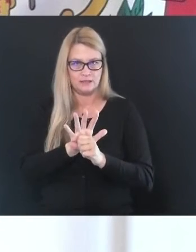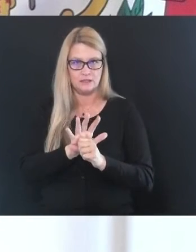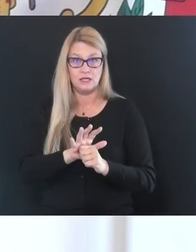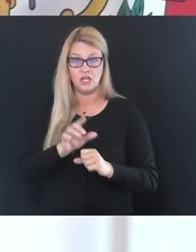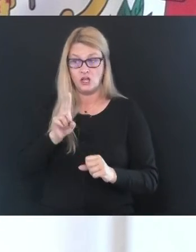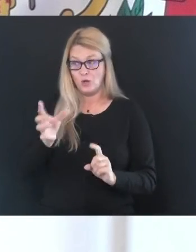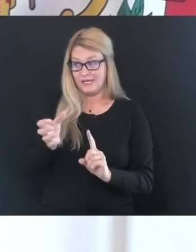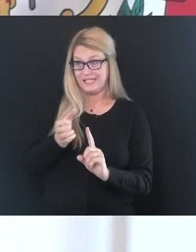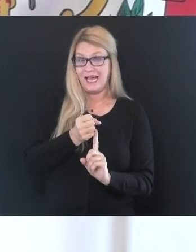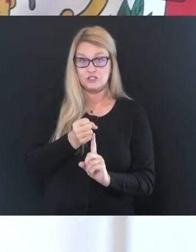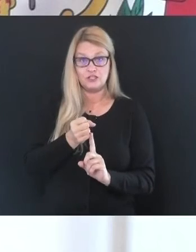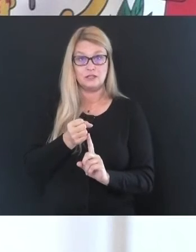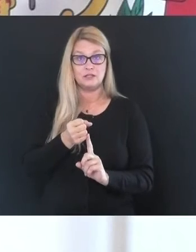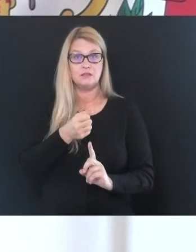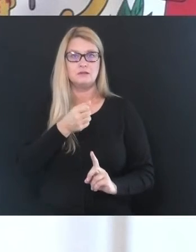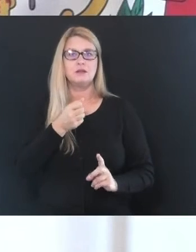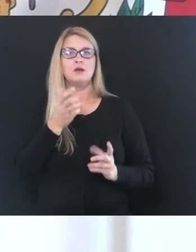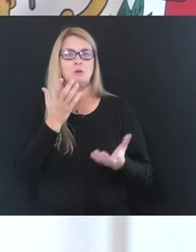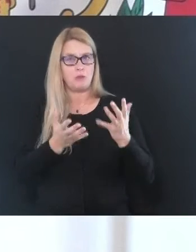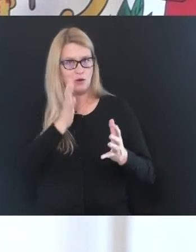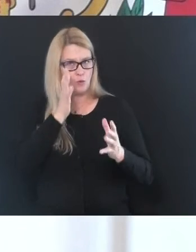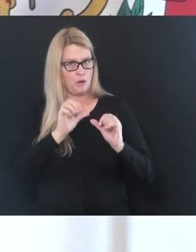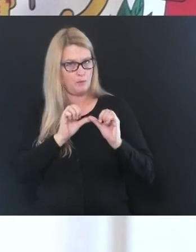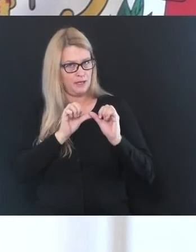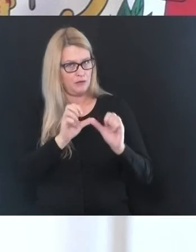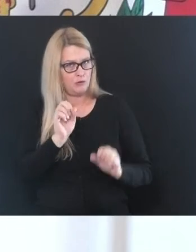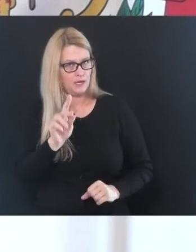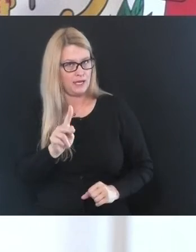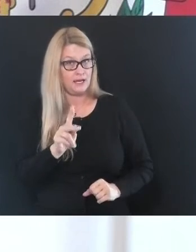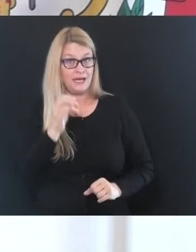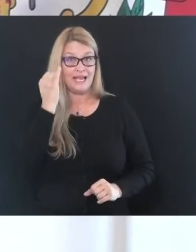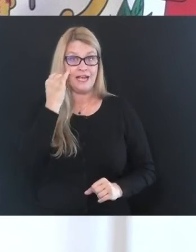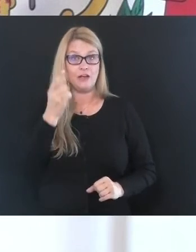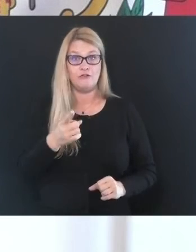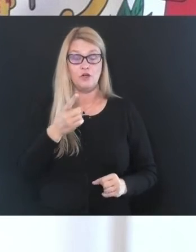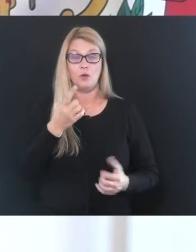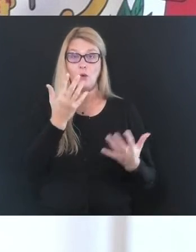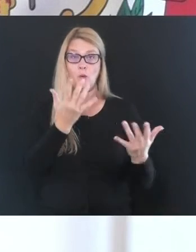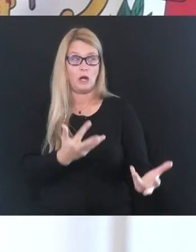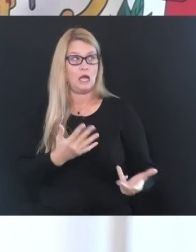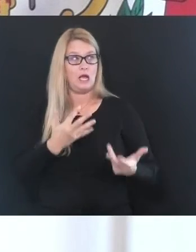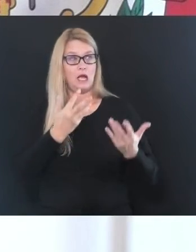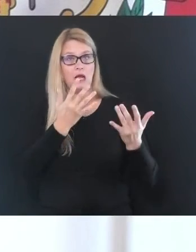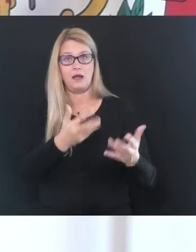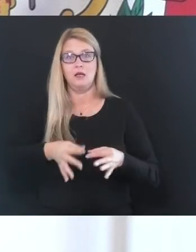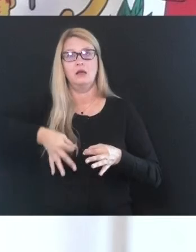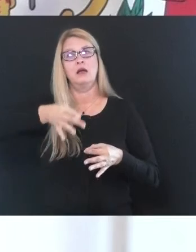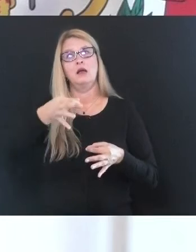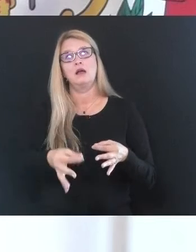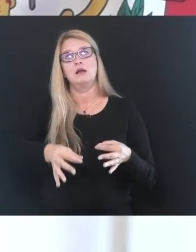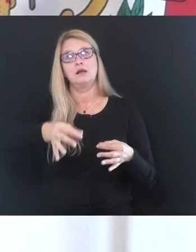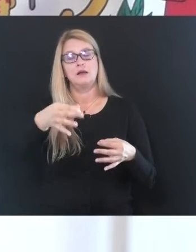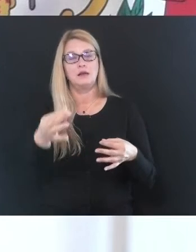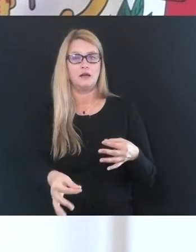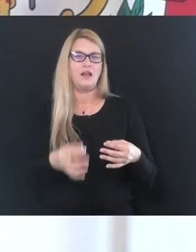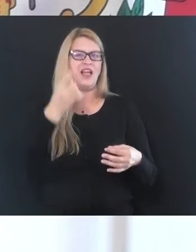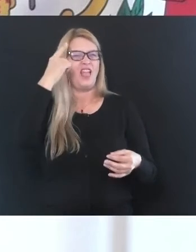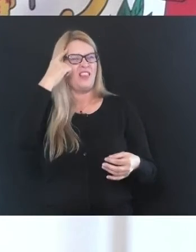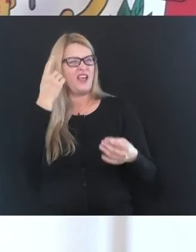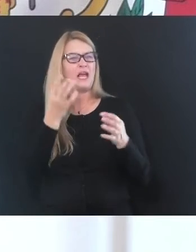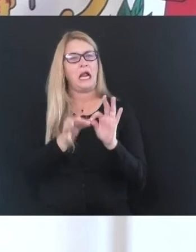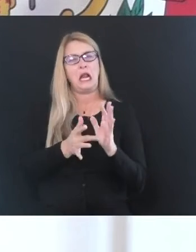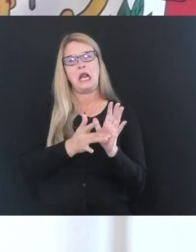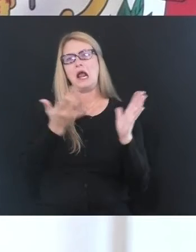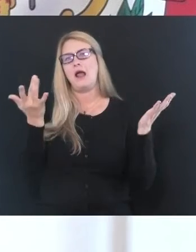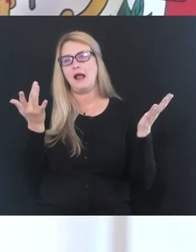going to probably be okay. If you dink around with this and let it drag on and thinking it's a cold